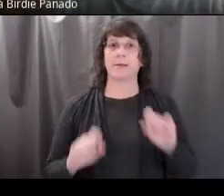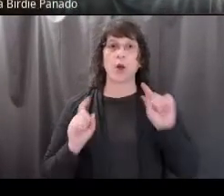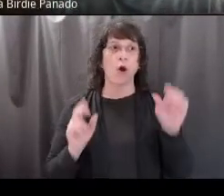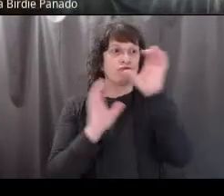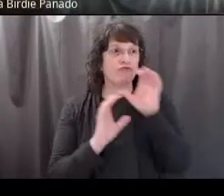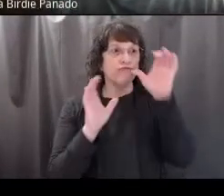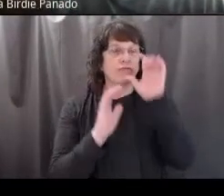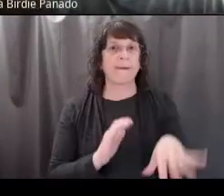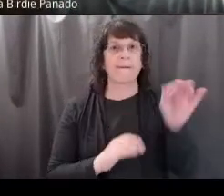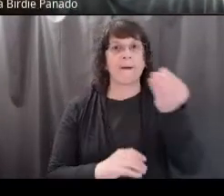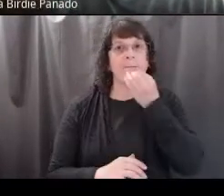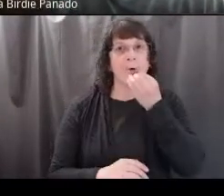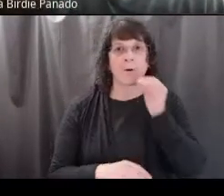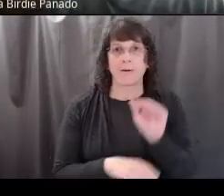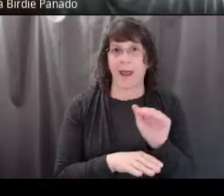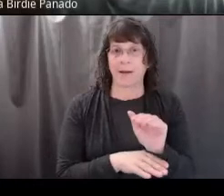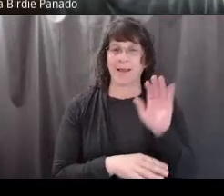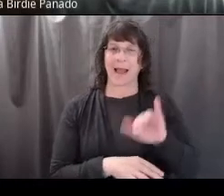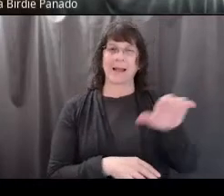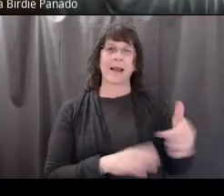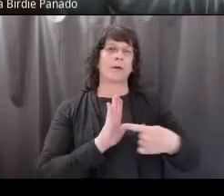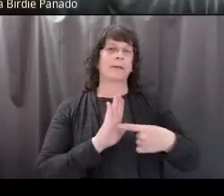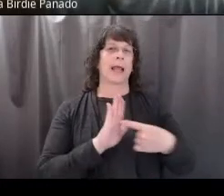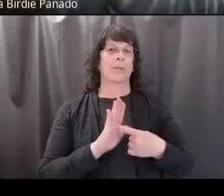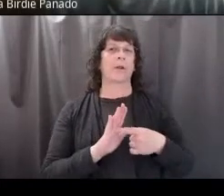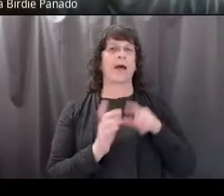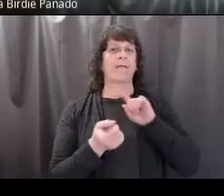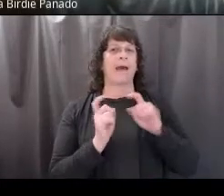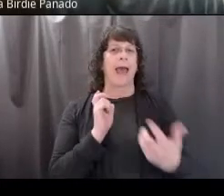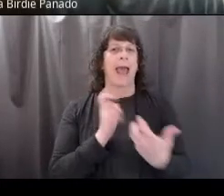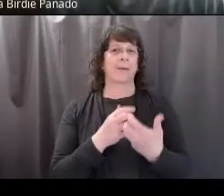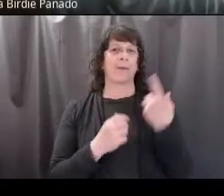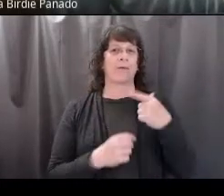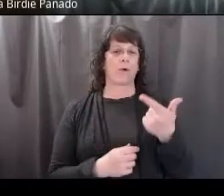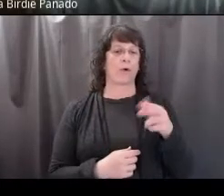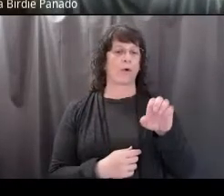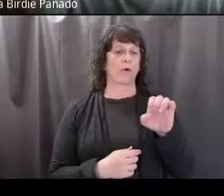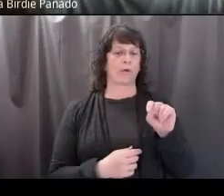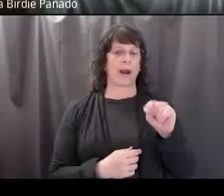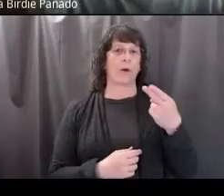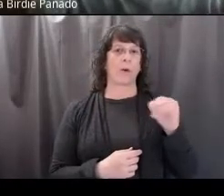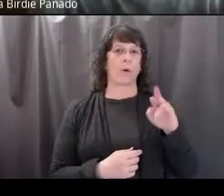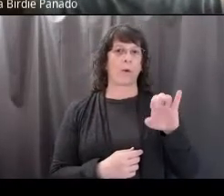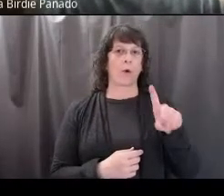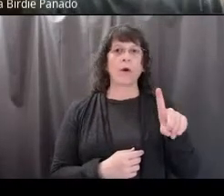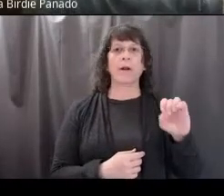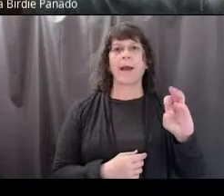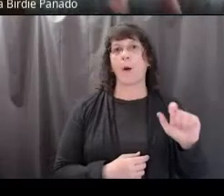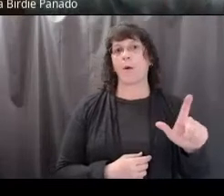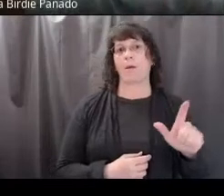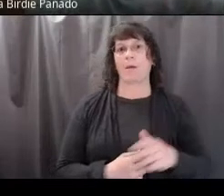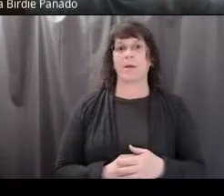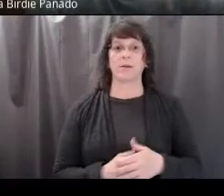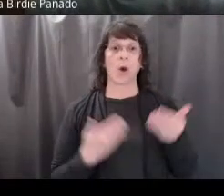hunting. So that is another example of an adaptation of great horned owls. So